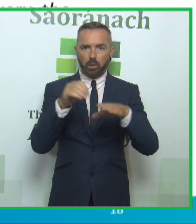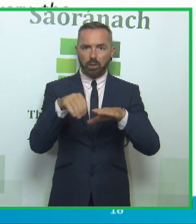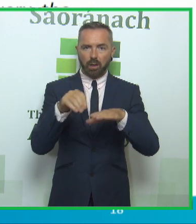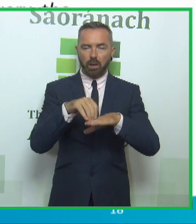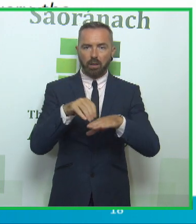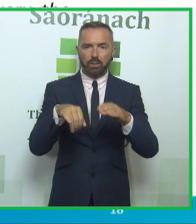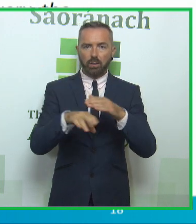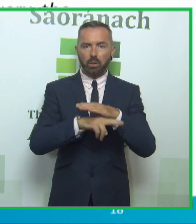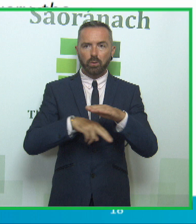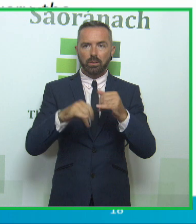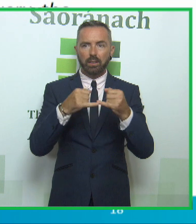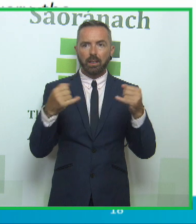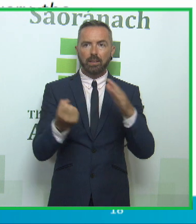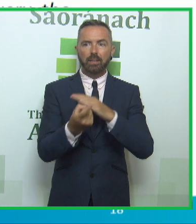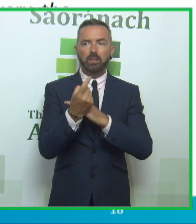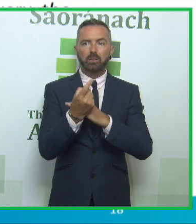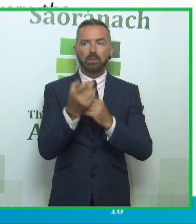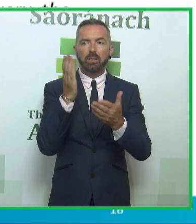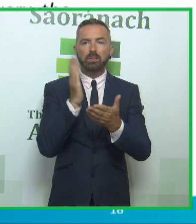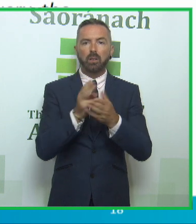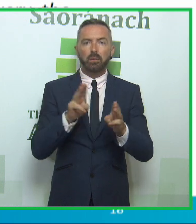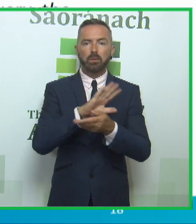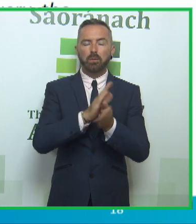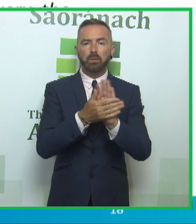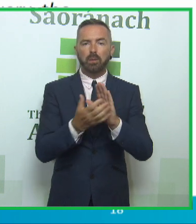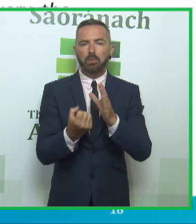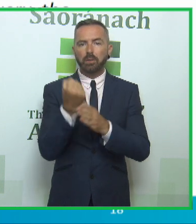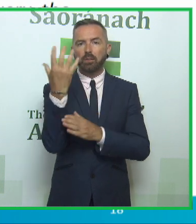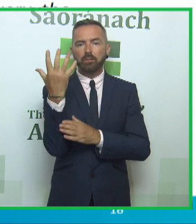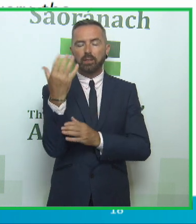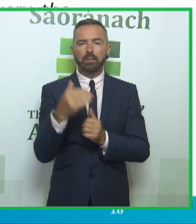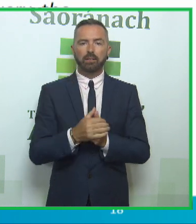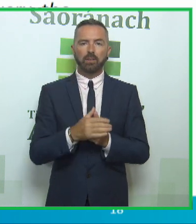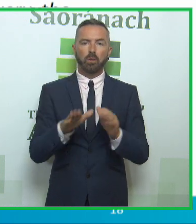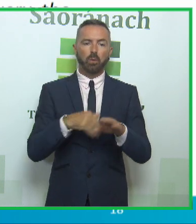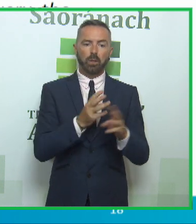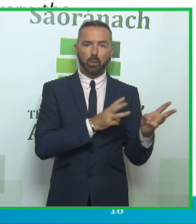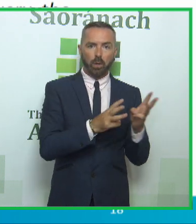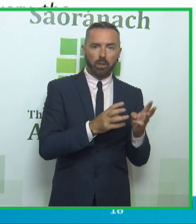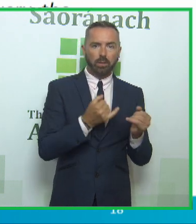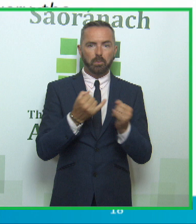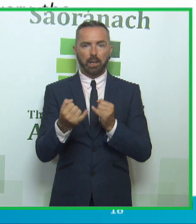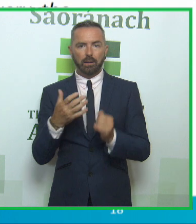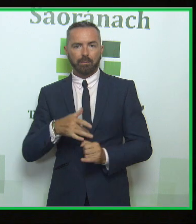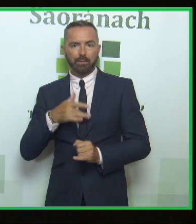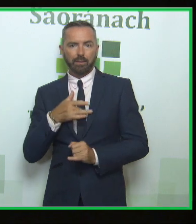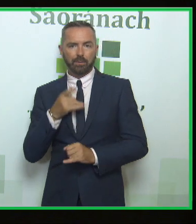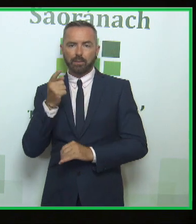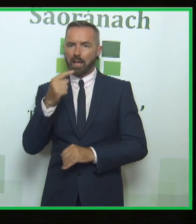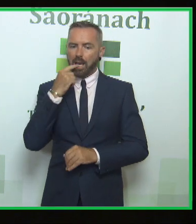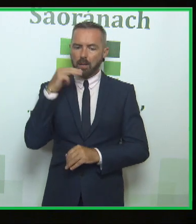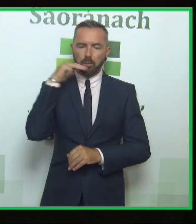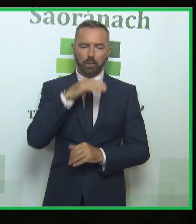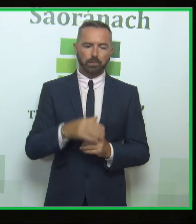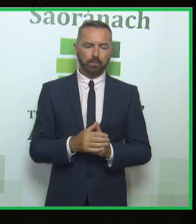that prevent people from sustaining their recovery. So where people work, where they play, and where they live is very